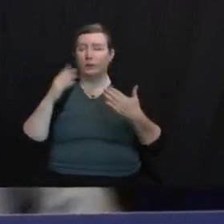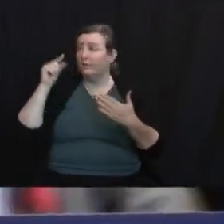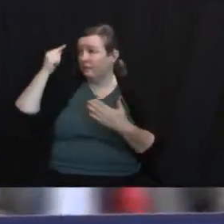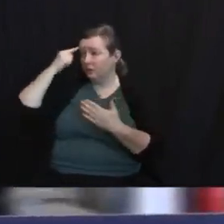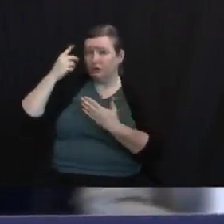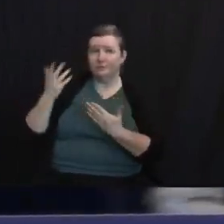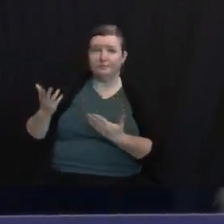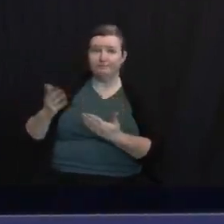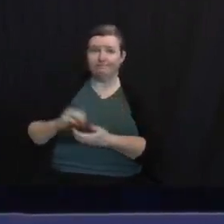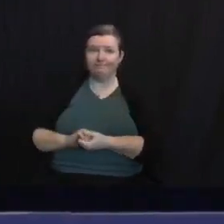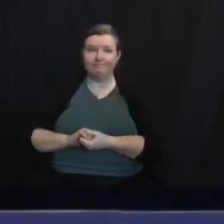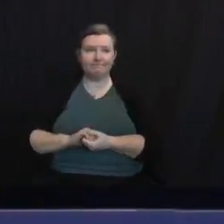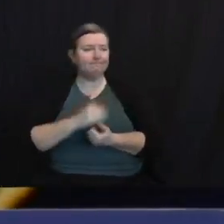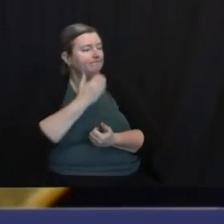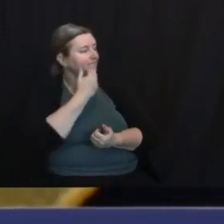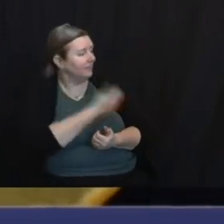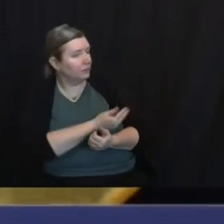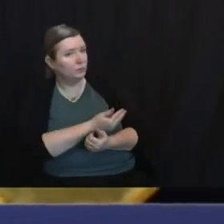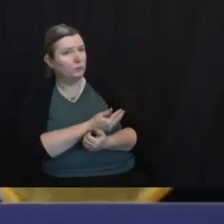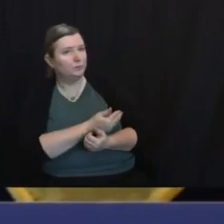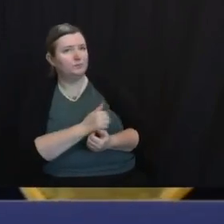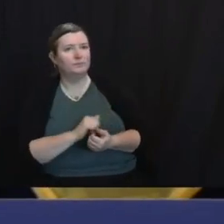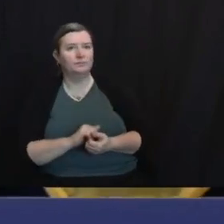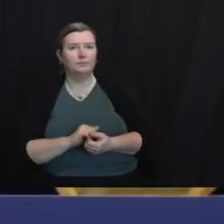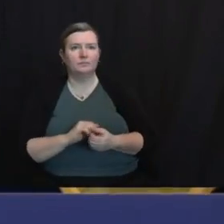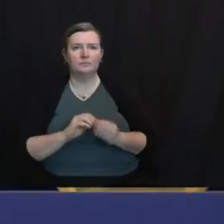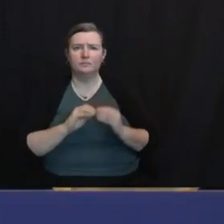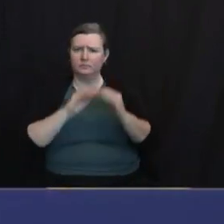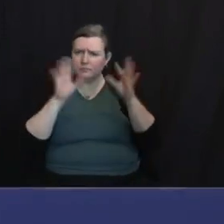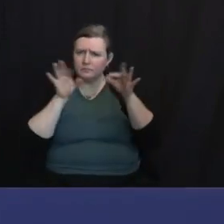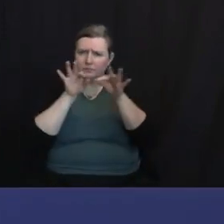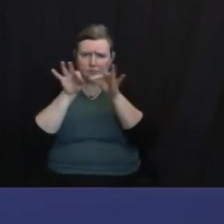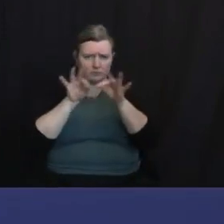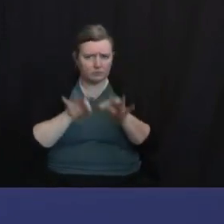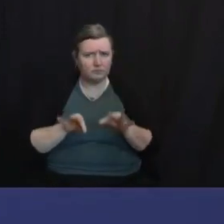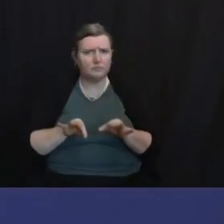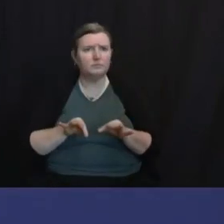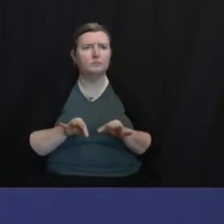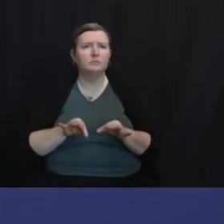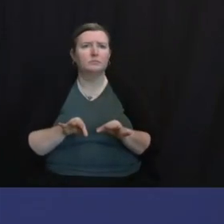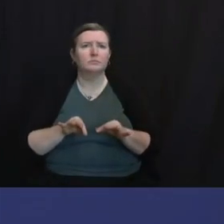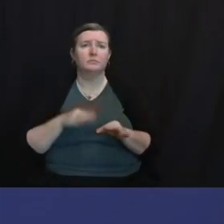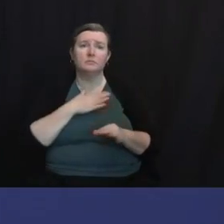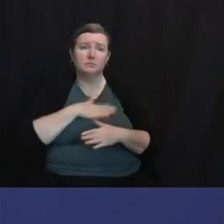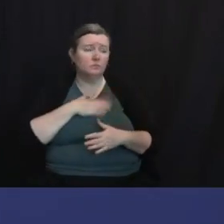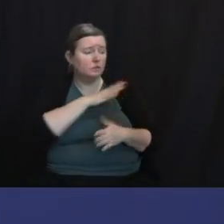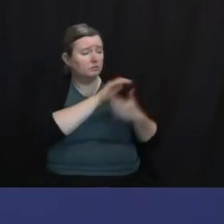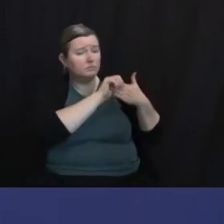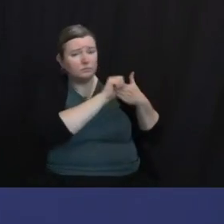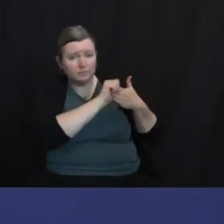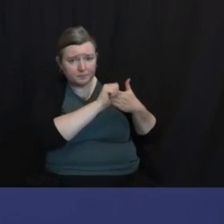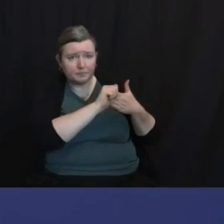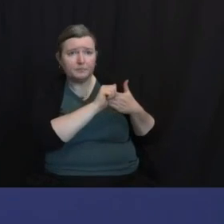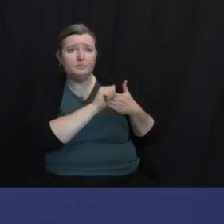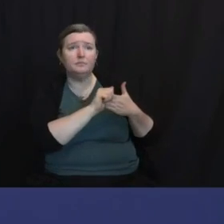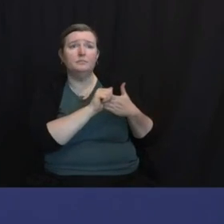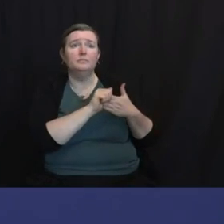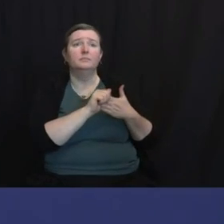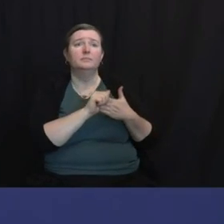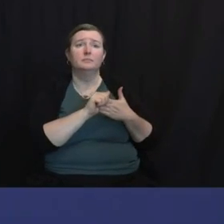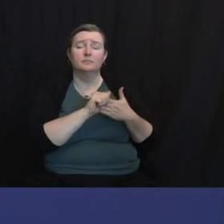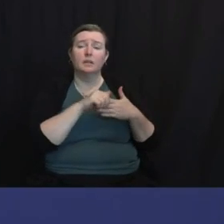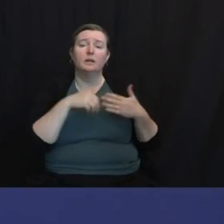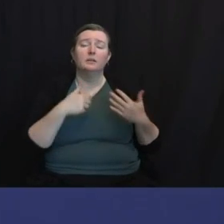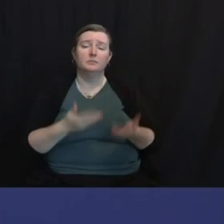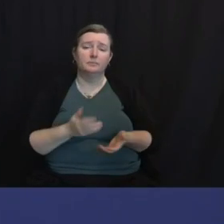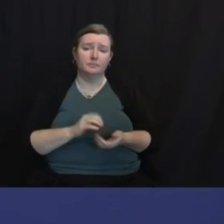for laying that out so clearly, and deep appreciation for your leadership. As I've said here before,